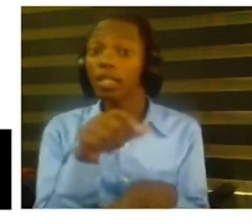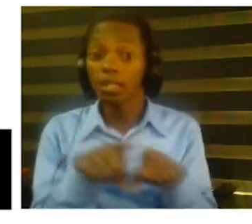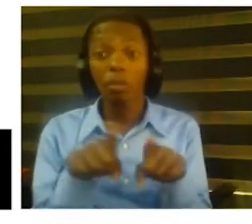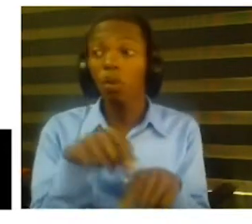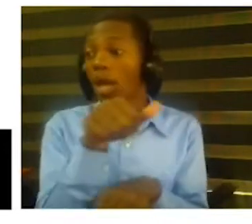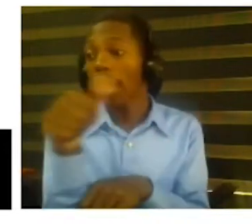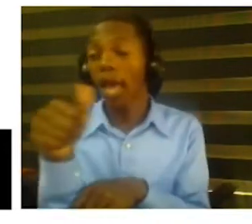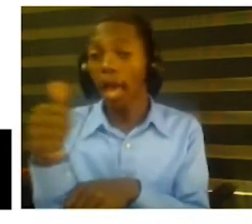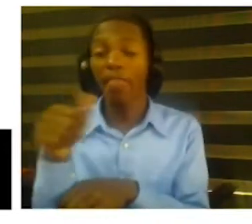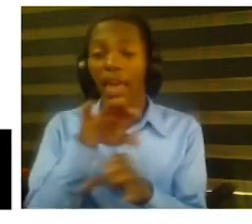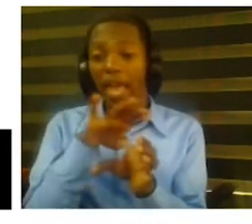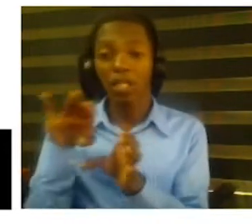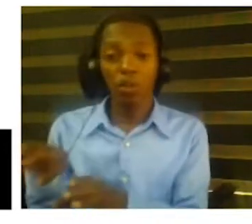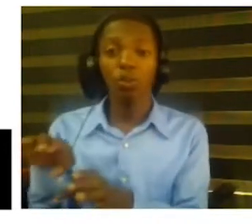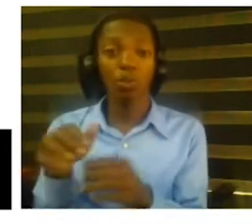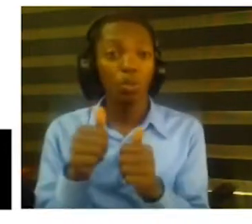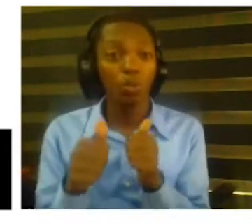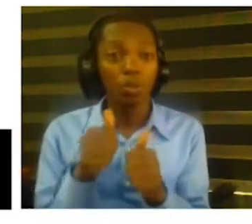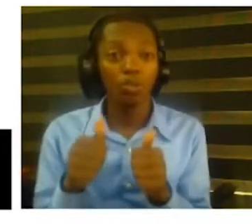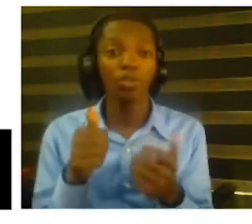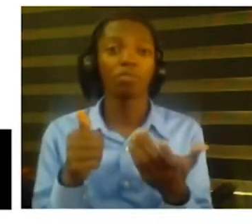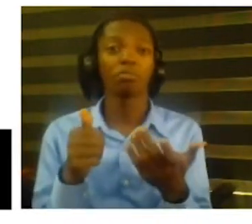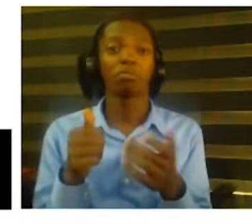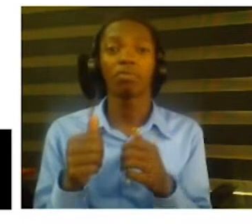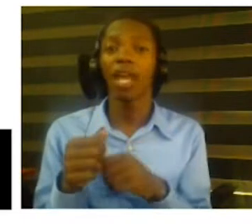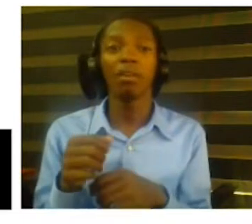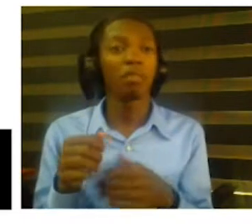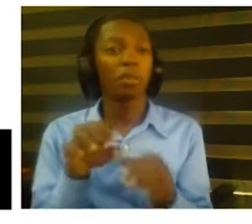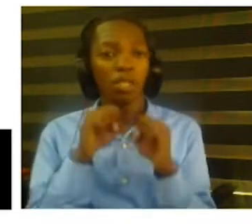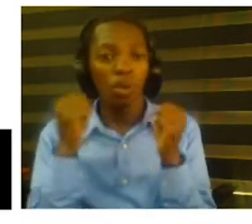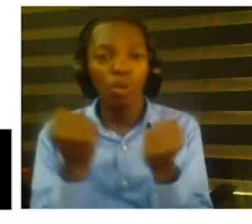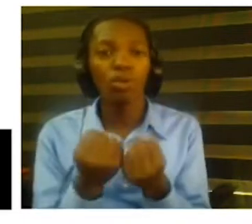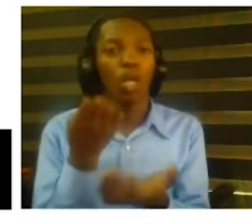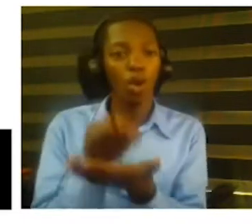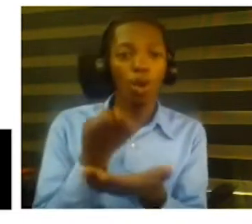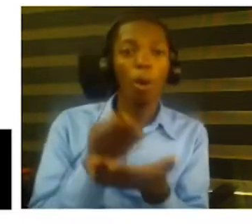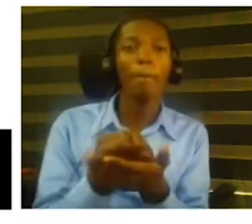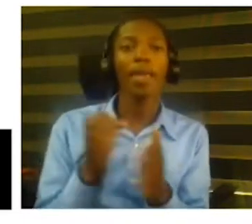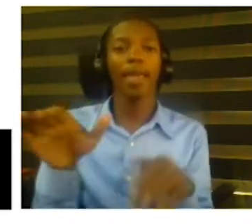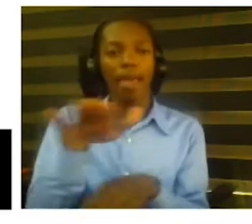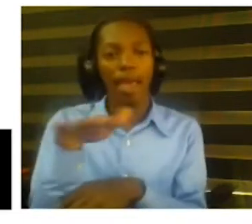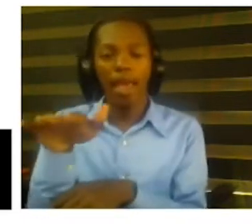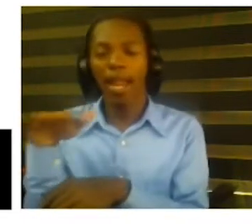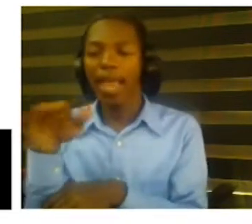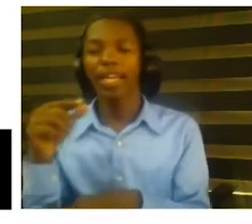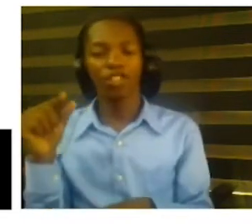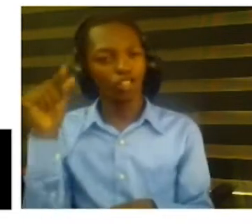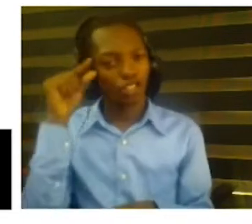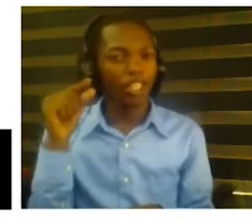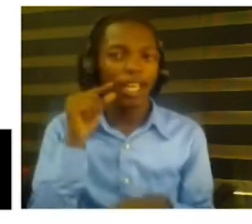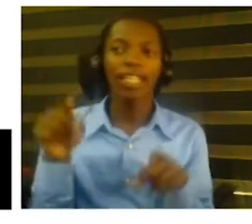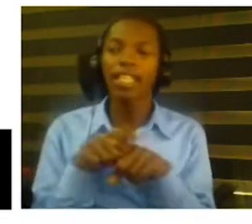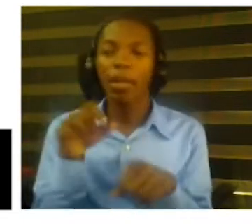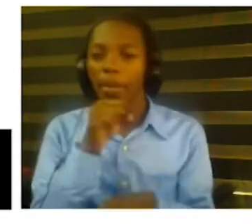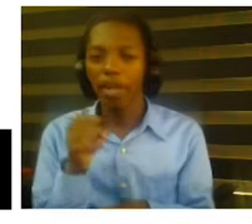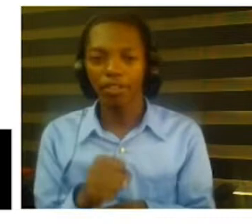social, economic, geographic, financial, gender, and age. And look at how emerging tech